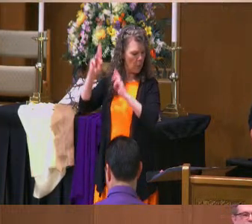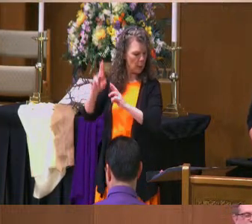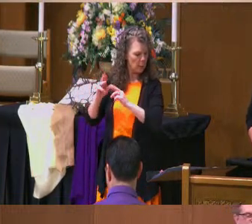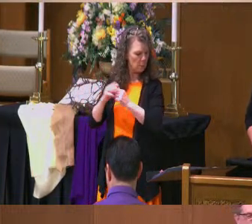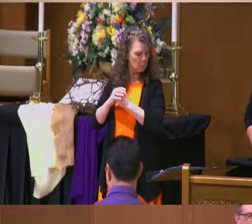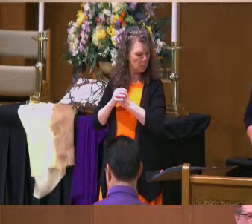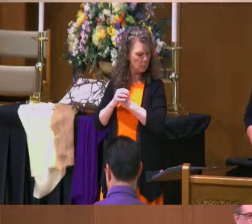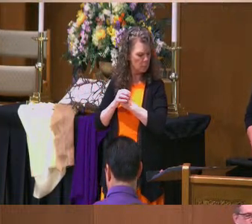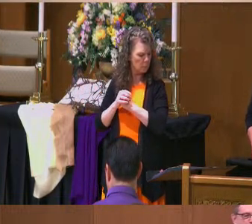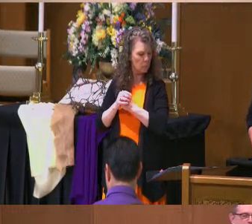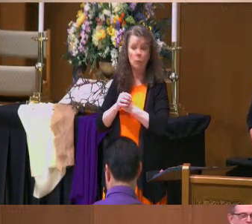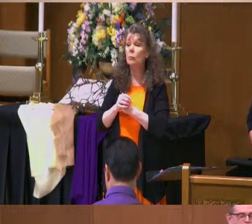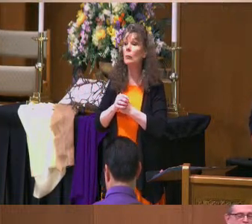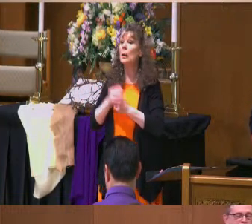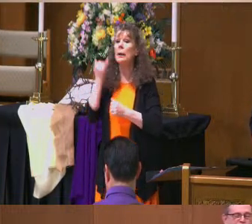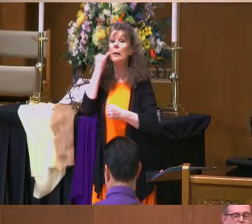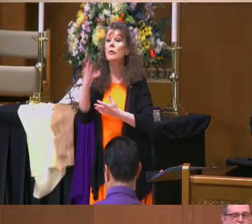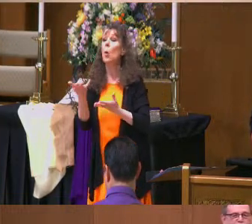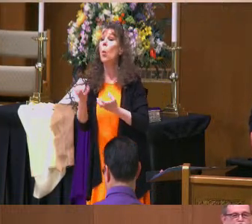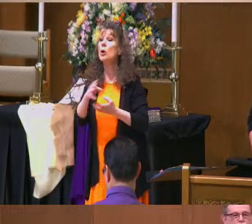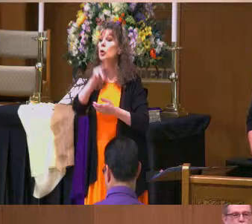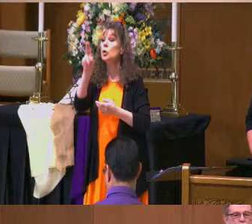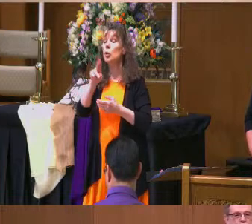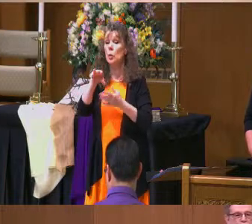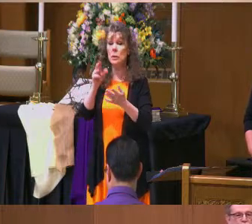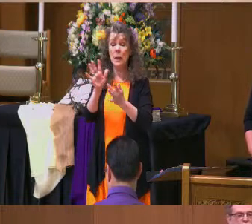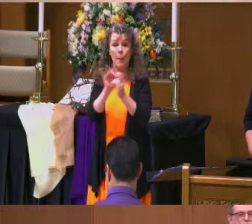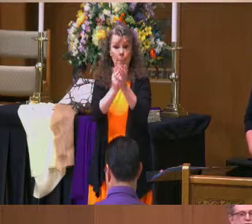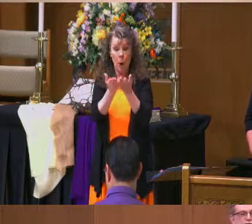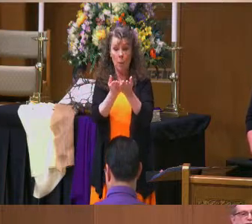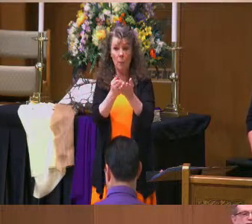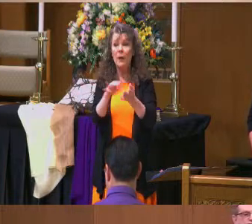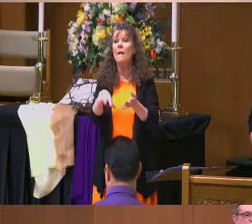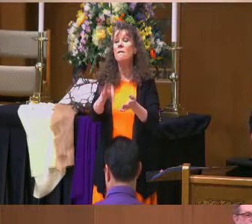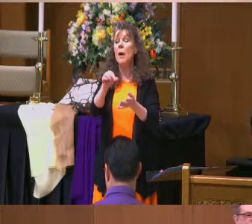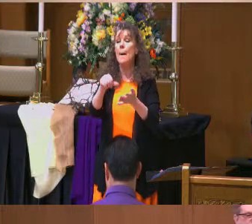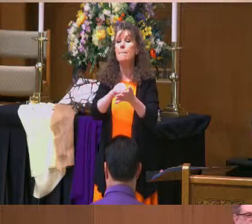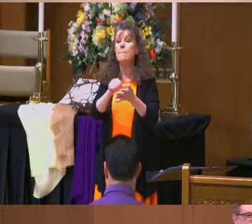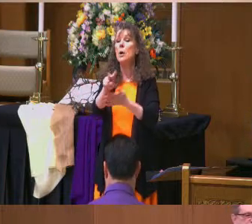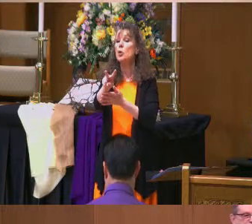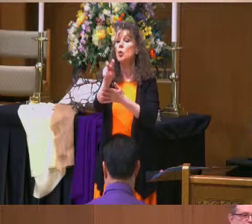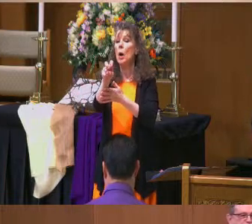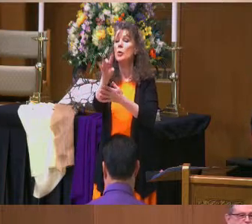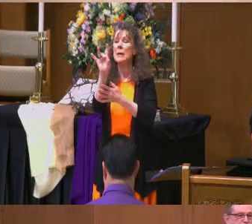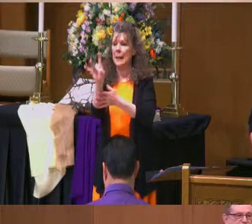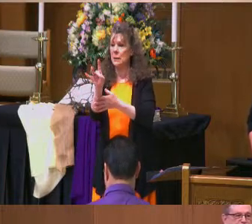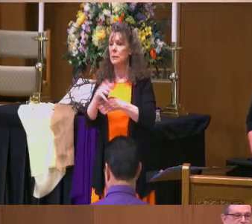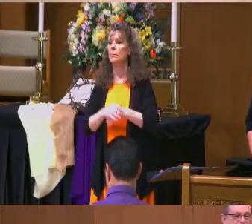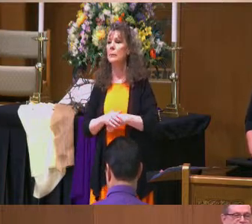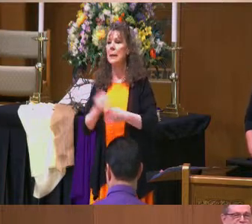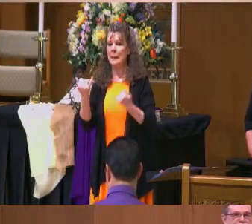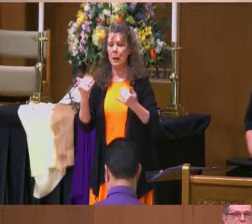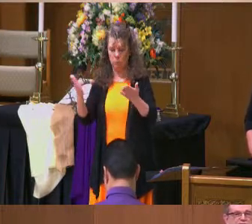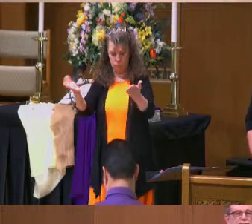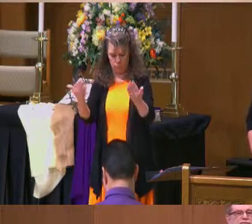use a hymnal, you can find that in front of you, and it'll be on page 280. Let's sing together.